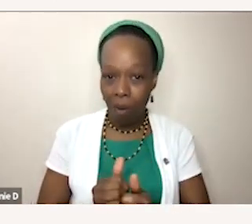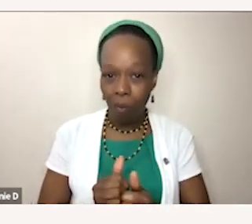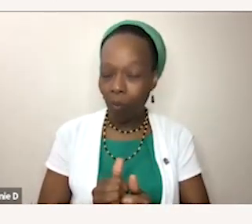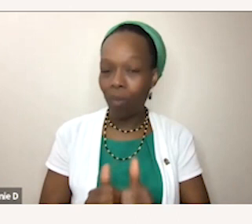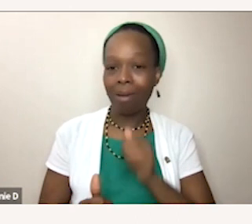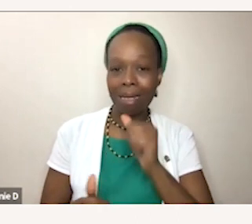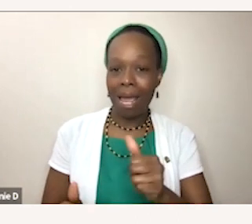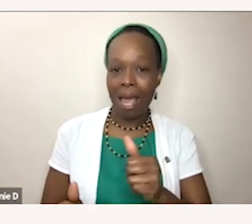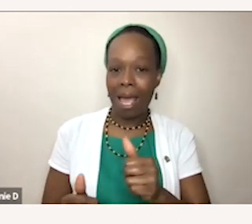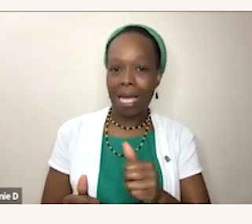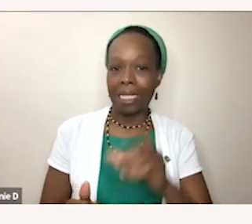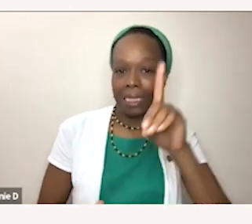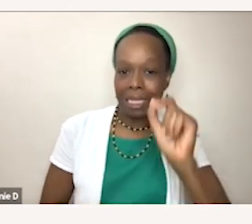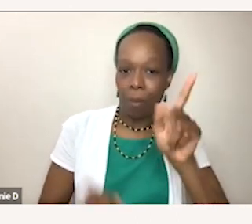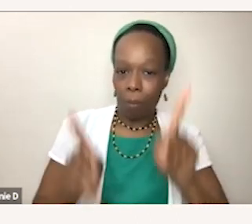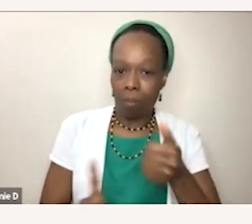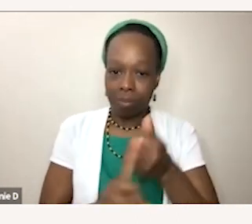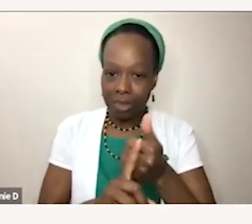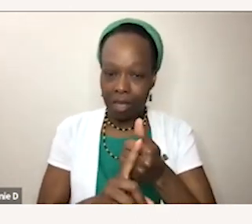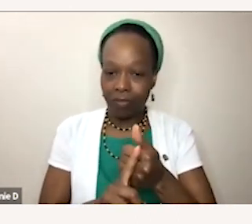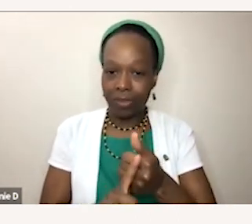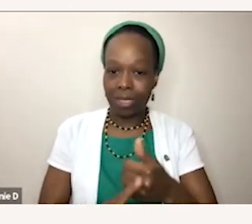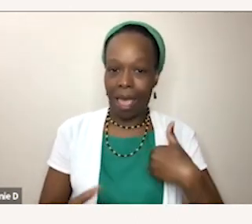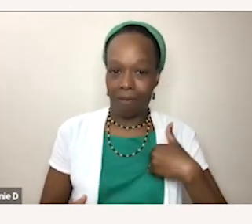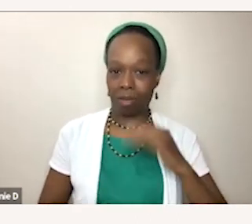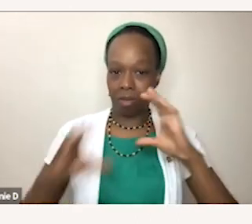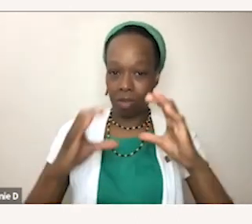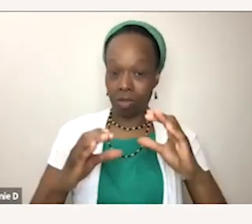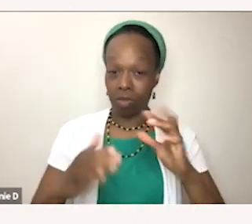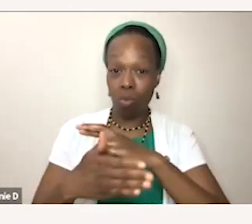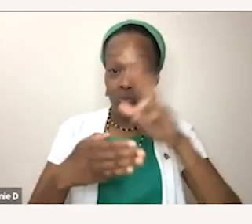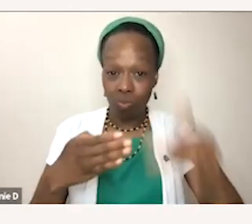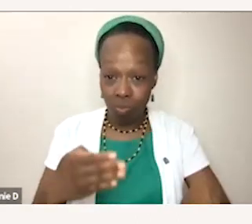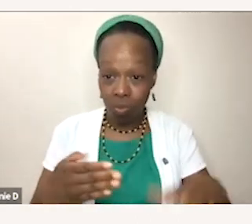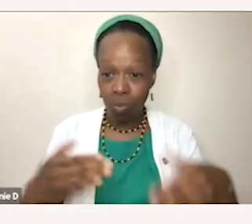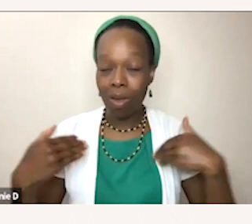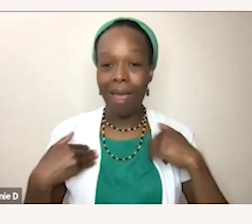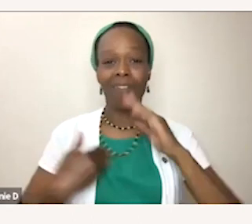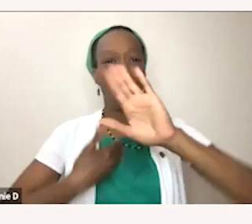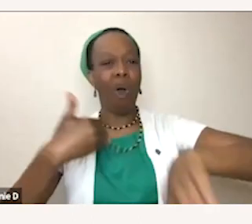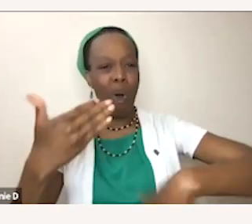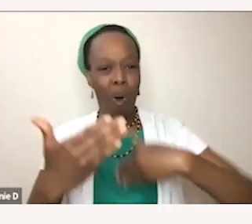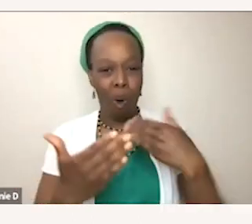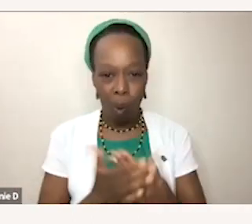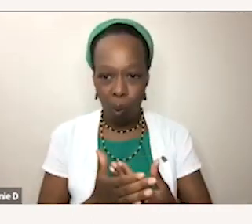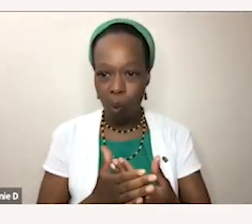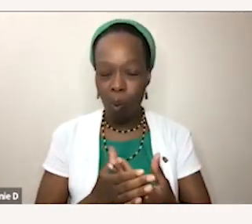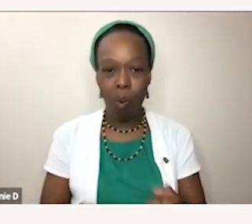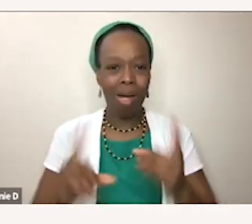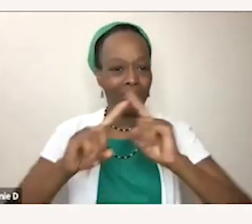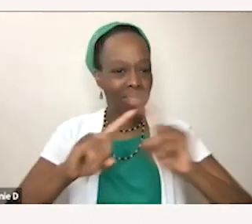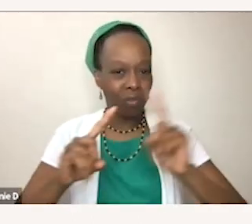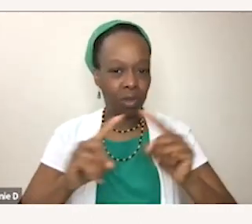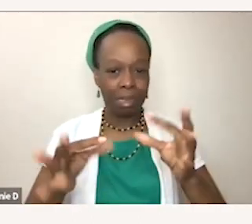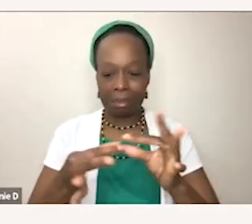people. And what that has given us is a whole host of language